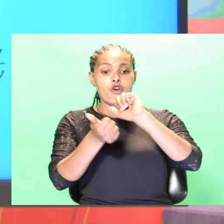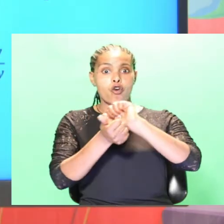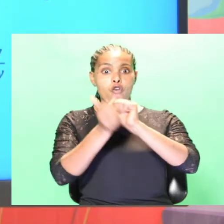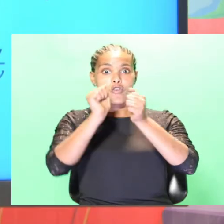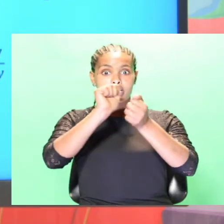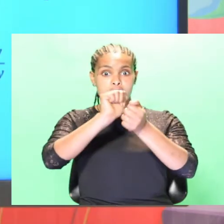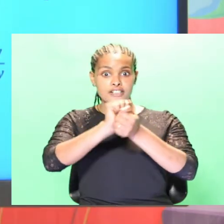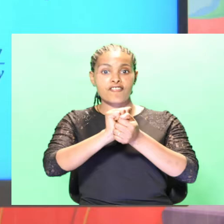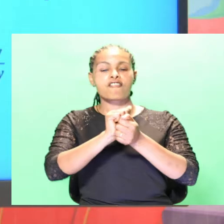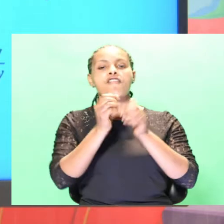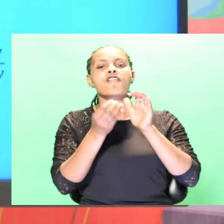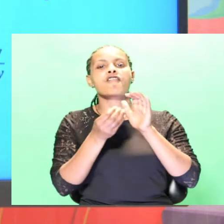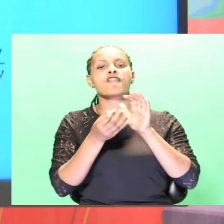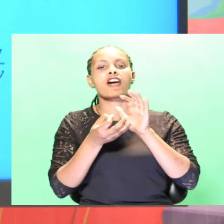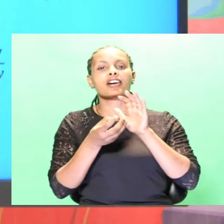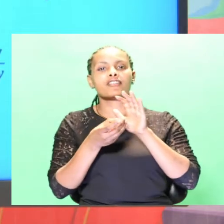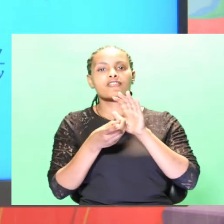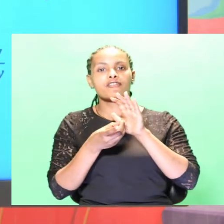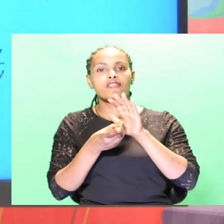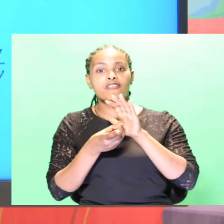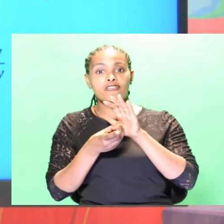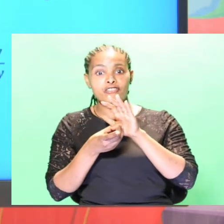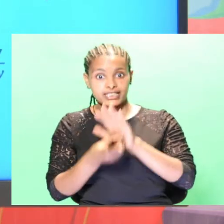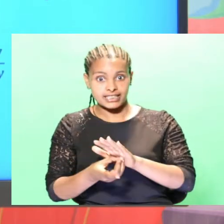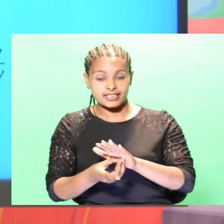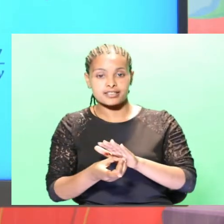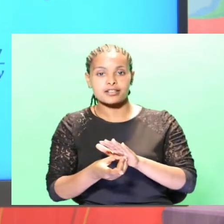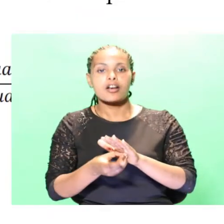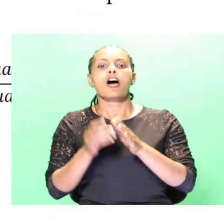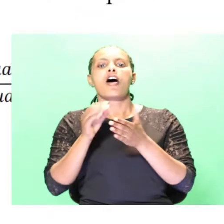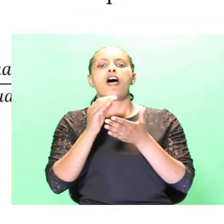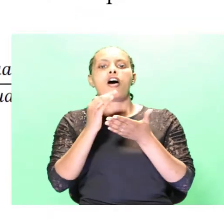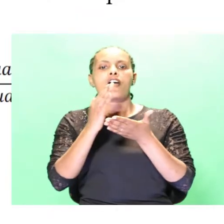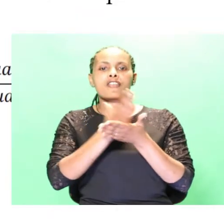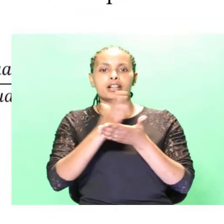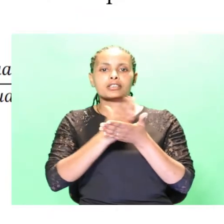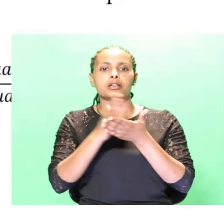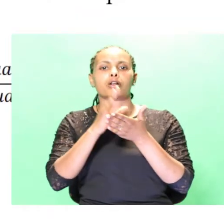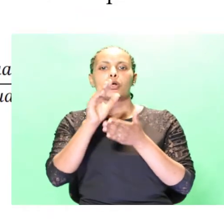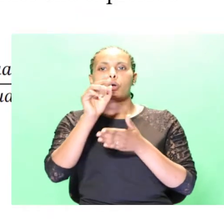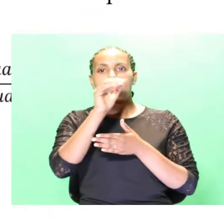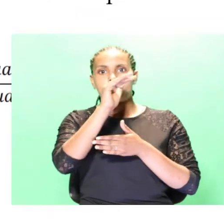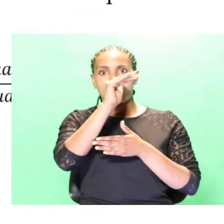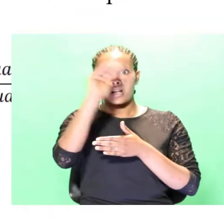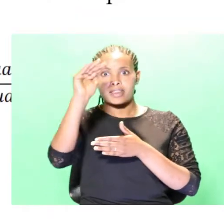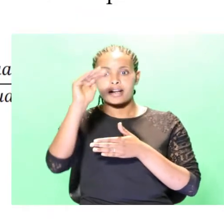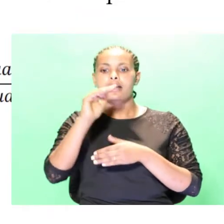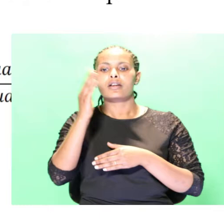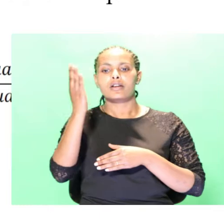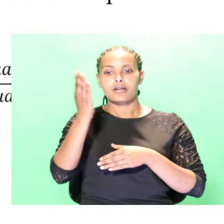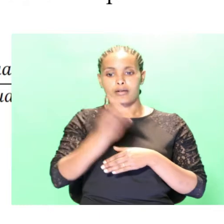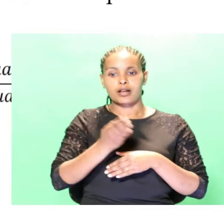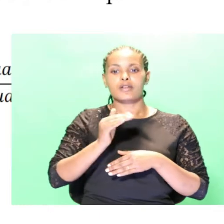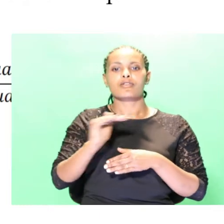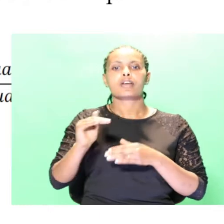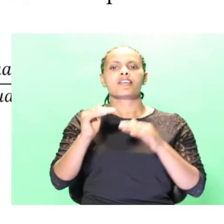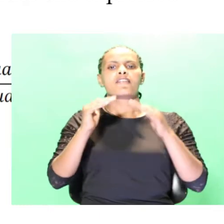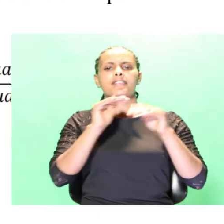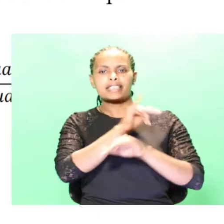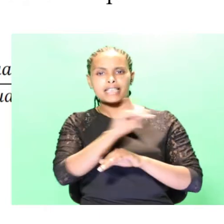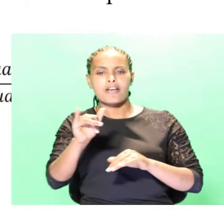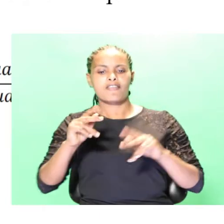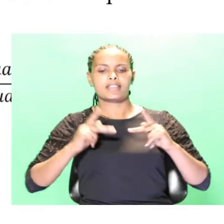Conversion factor. Conversion factor is a fraction whose numerator and denominator are the same physical